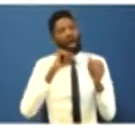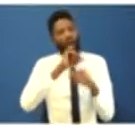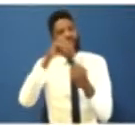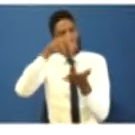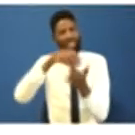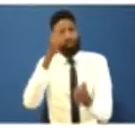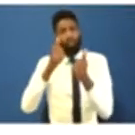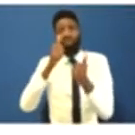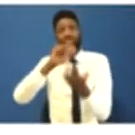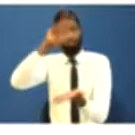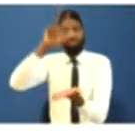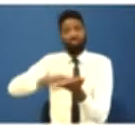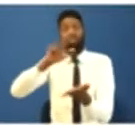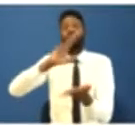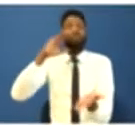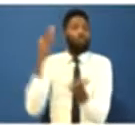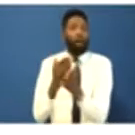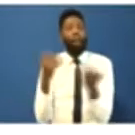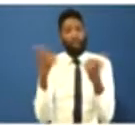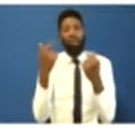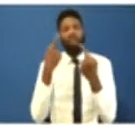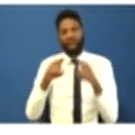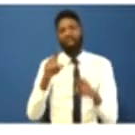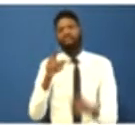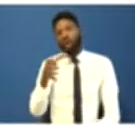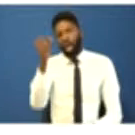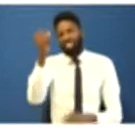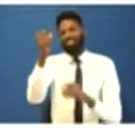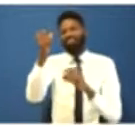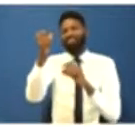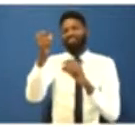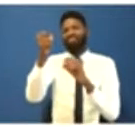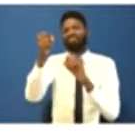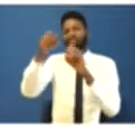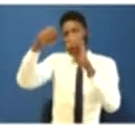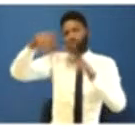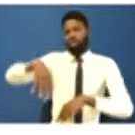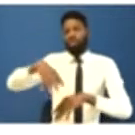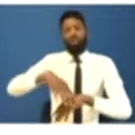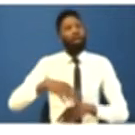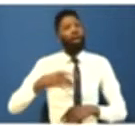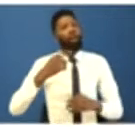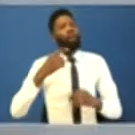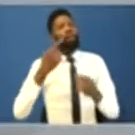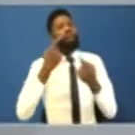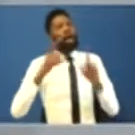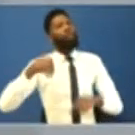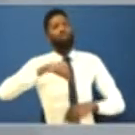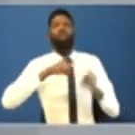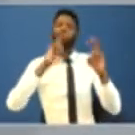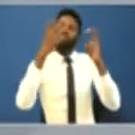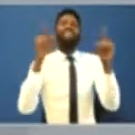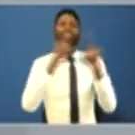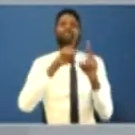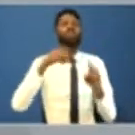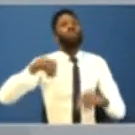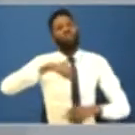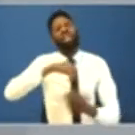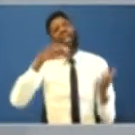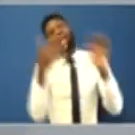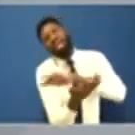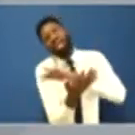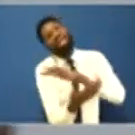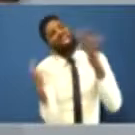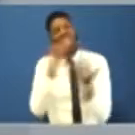determined but i'd let that go because that case is yet to become clear but we dance around these issues see that's the thing that's